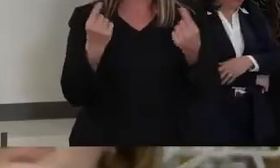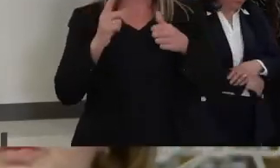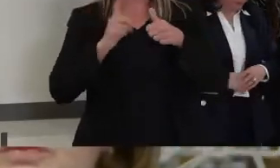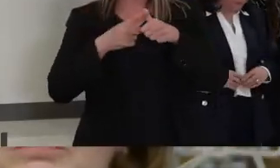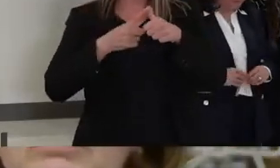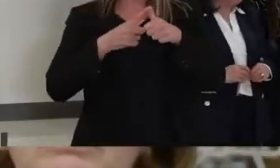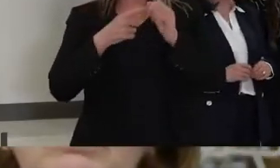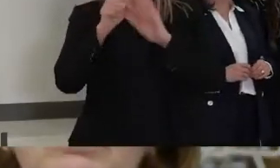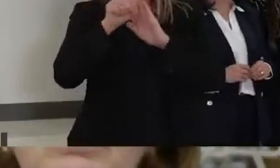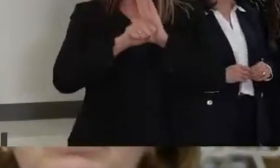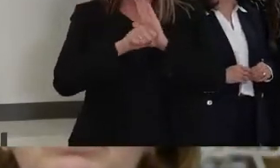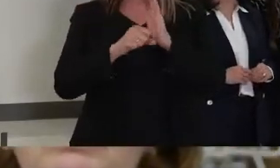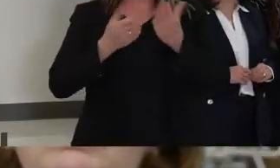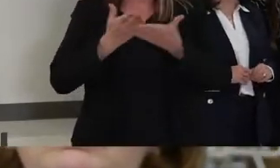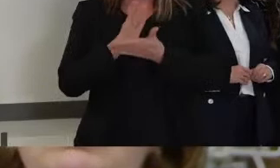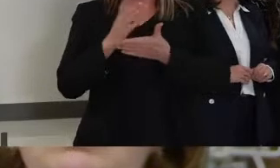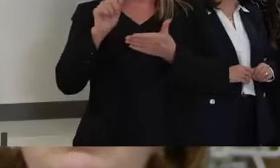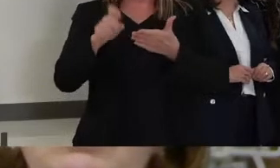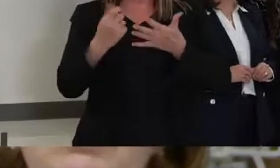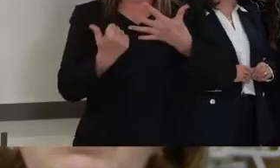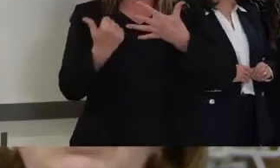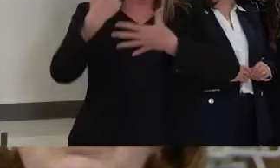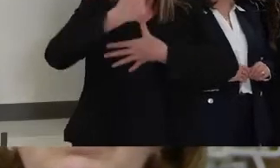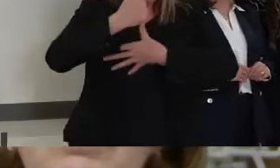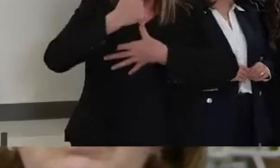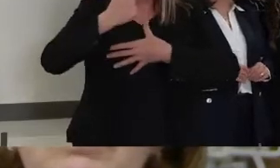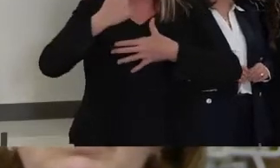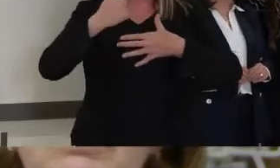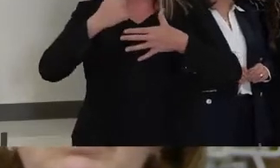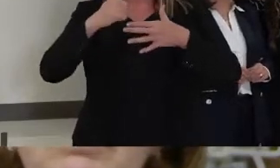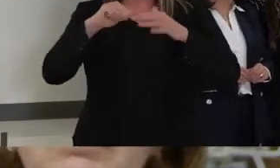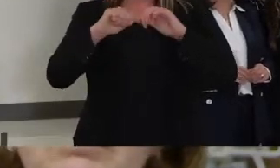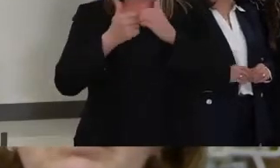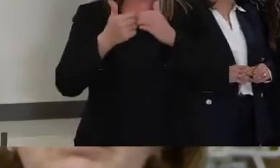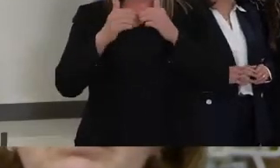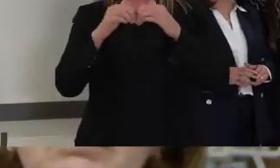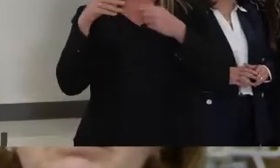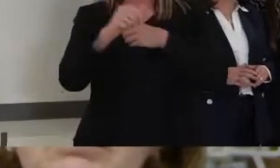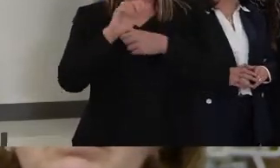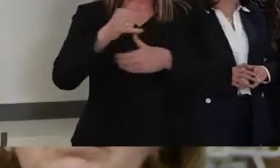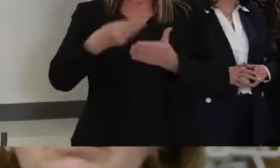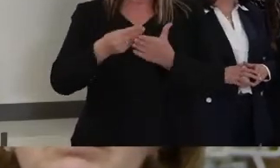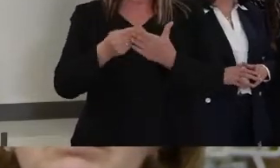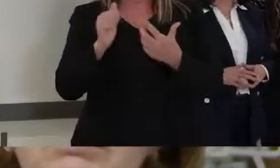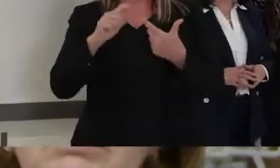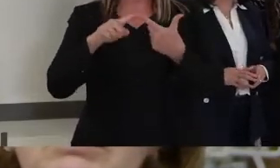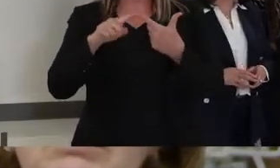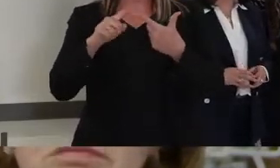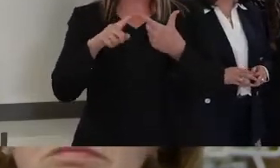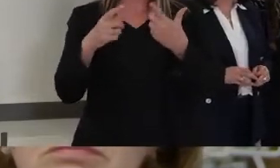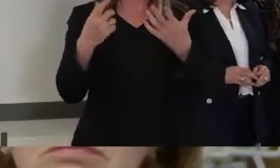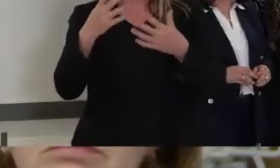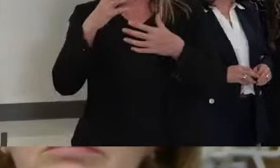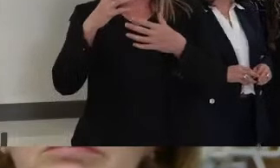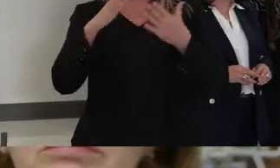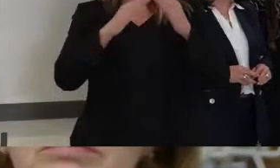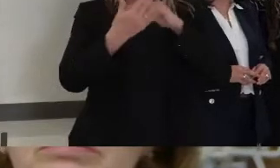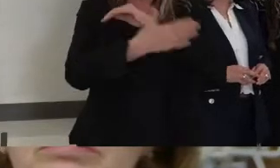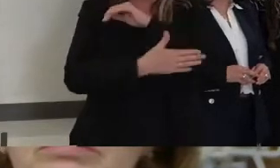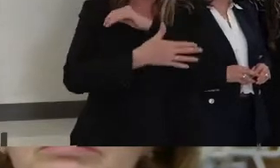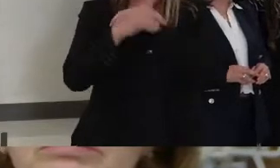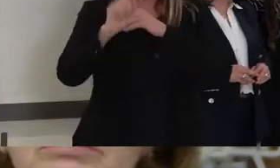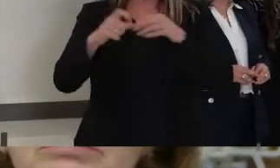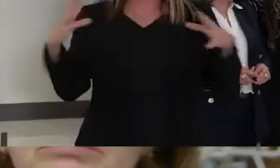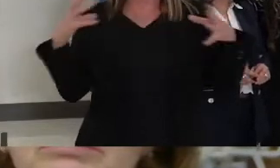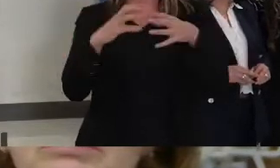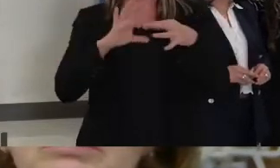rightfully should prioritize how this money should be spent. And secondly, cities and counties need to come